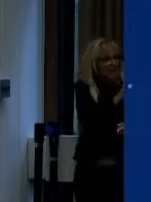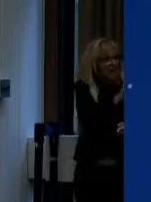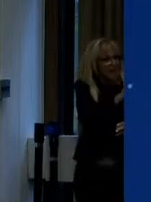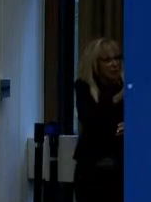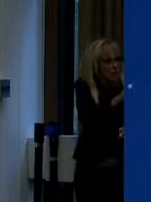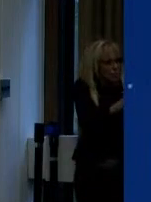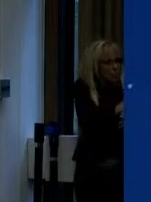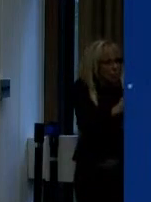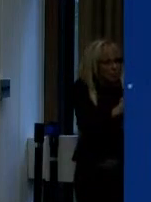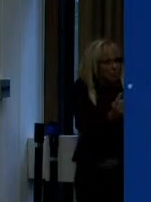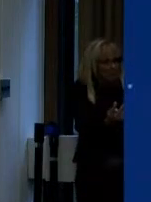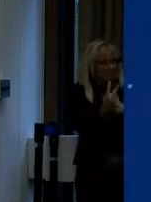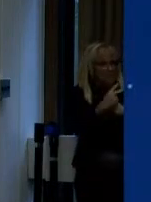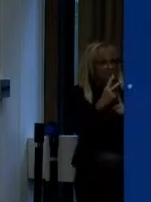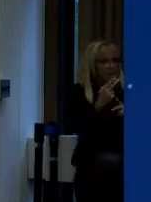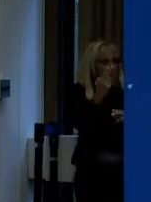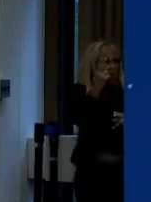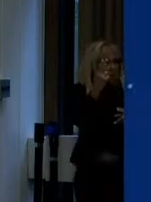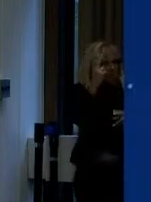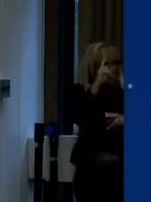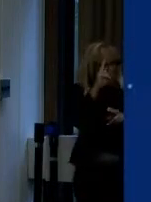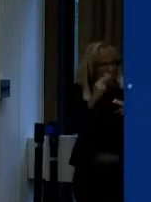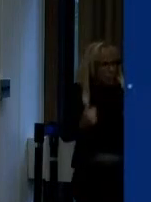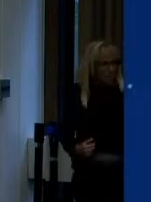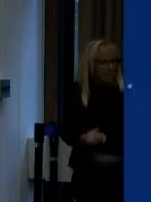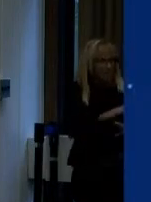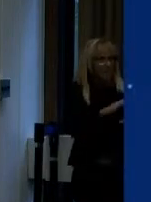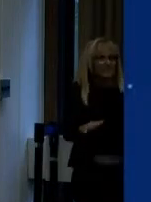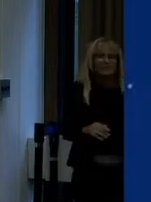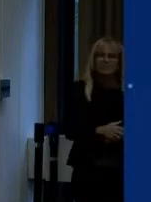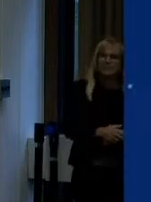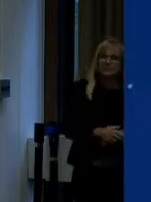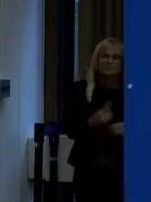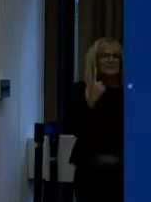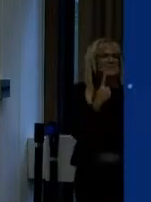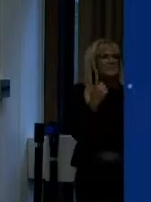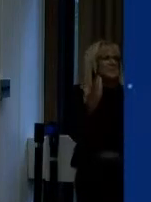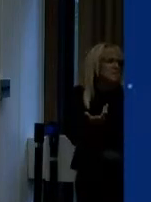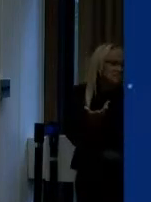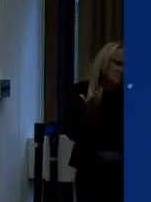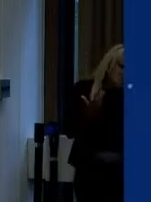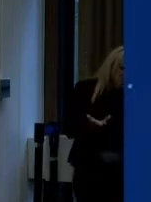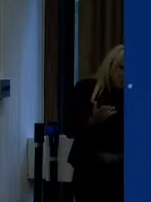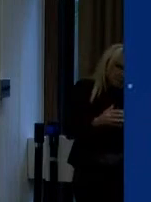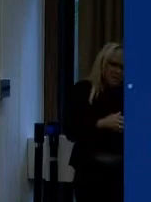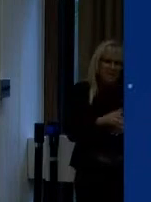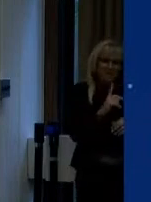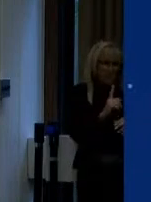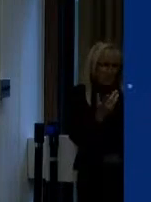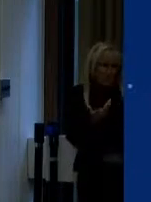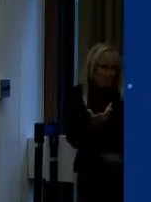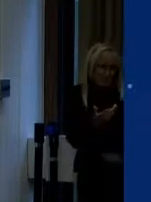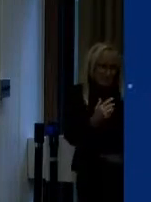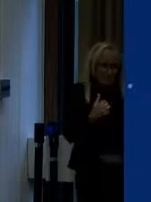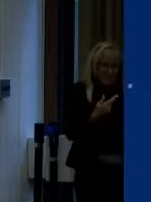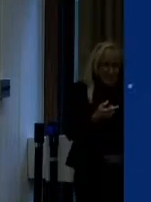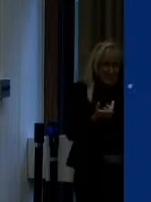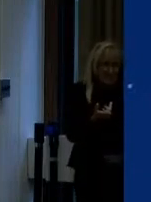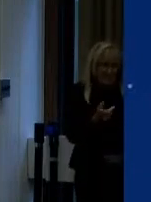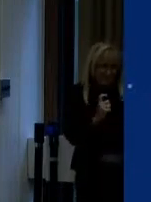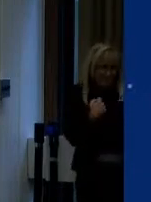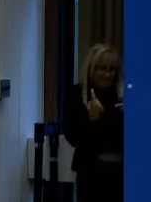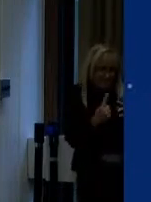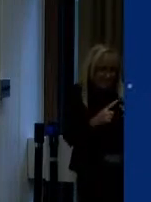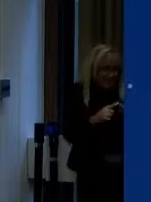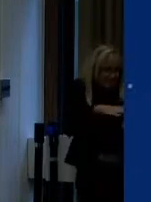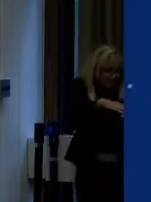engineering practices and cross-cutting concepts are listed, but there's others. So I'm thinking it's really giving me a place to begin. It's not